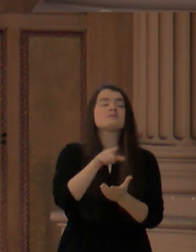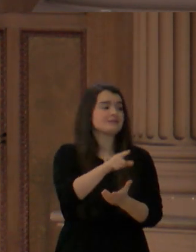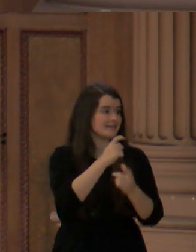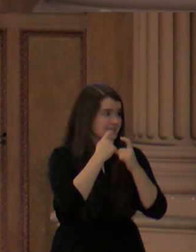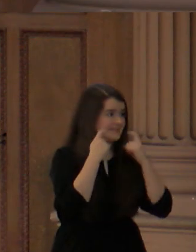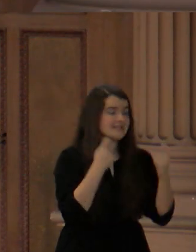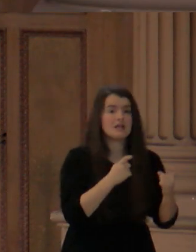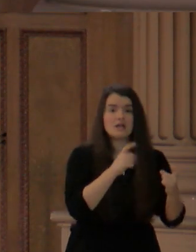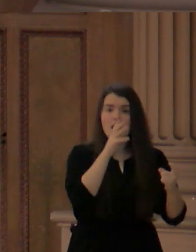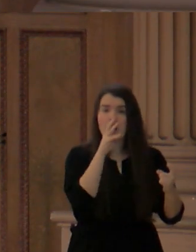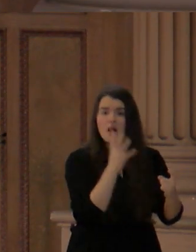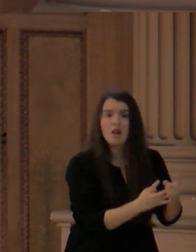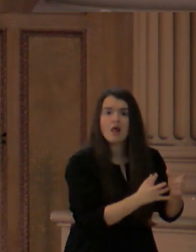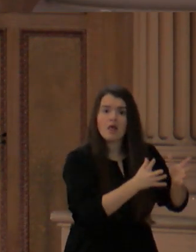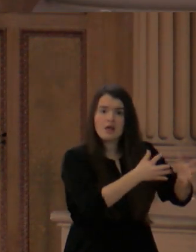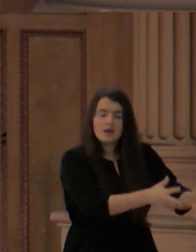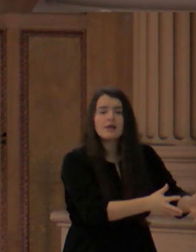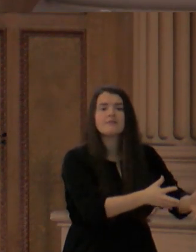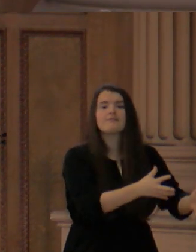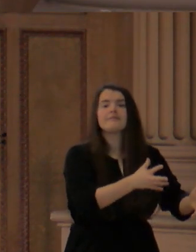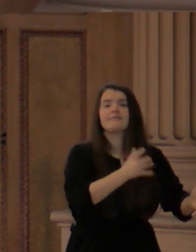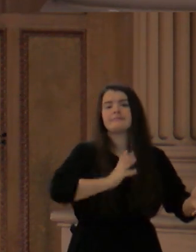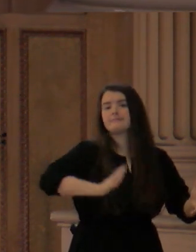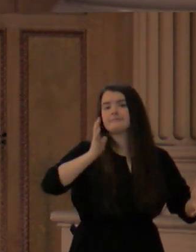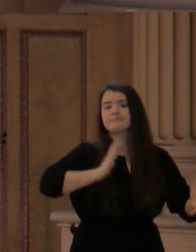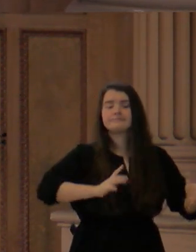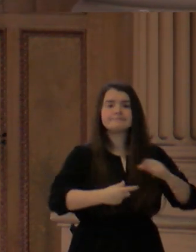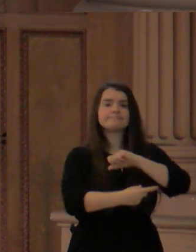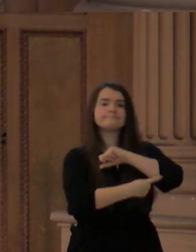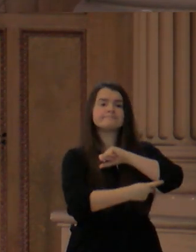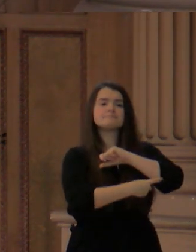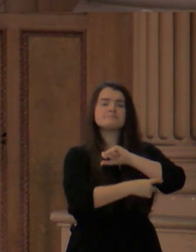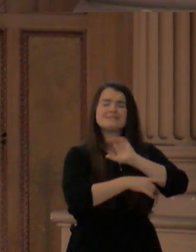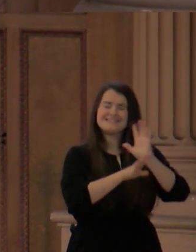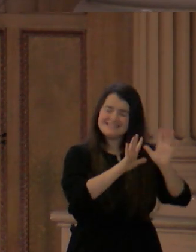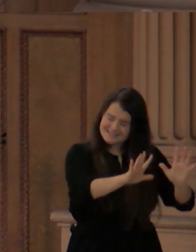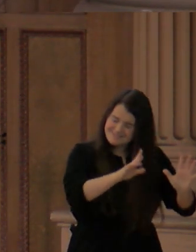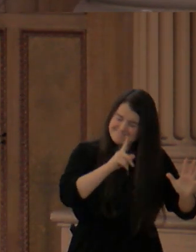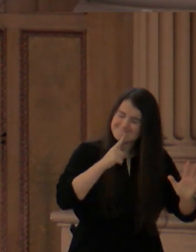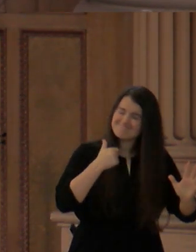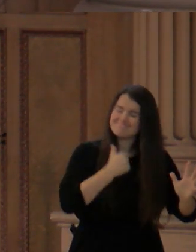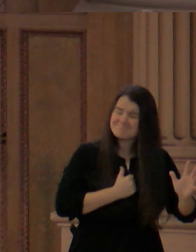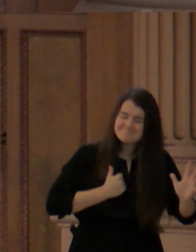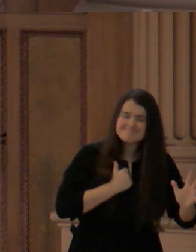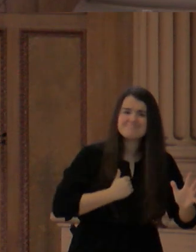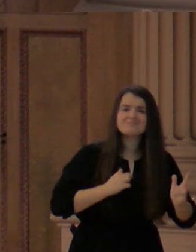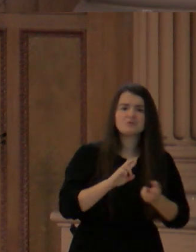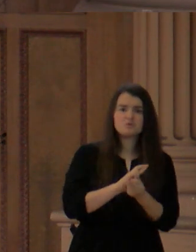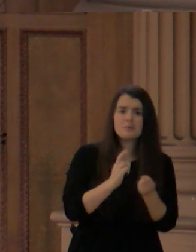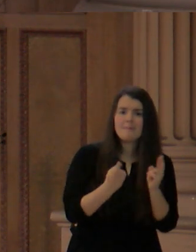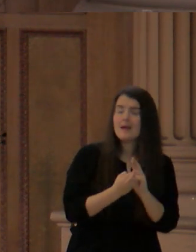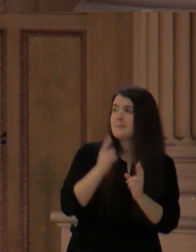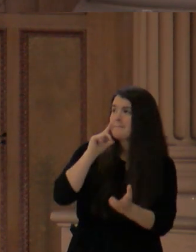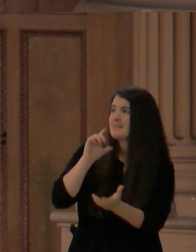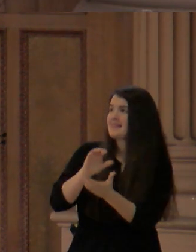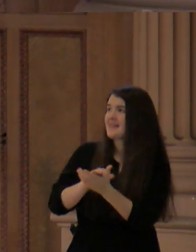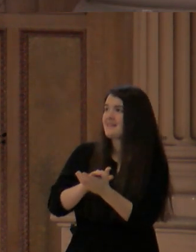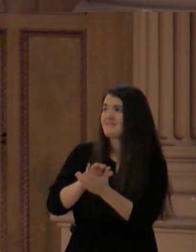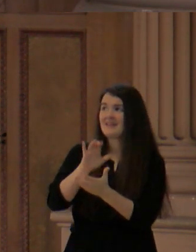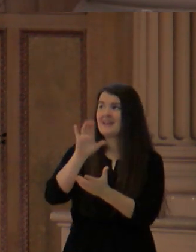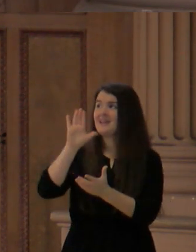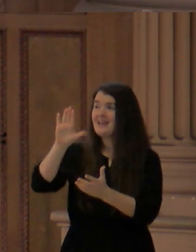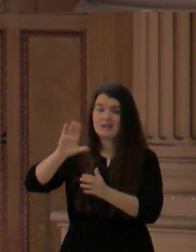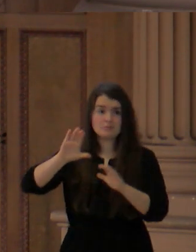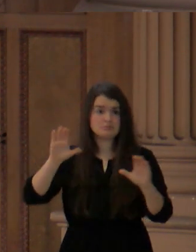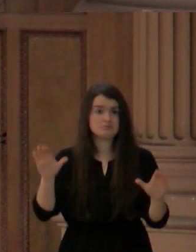we turn from whatever was driving us before we turn from our selfishness we repent and we believe that what he did on that cross